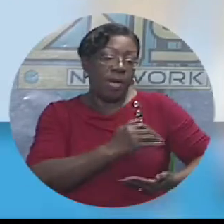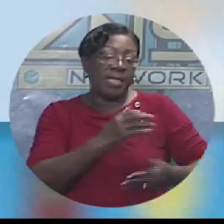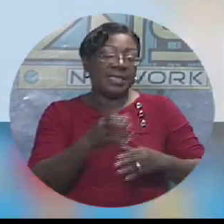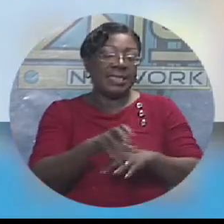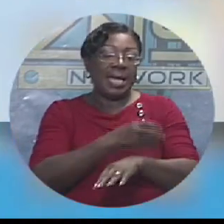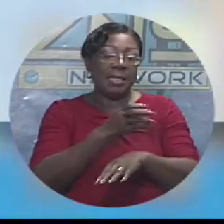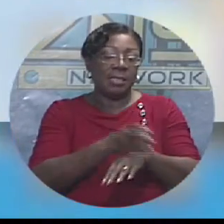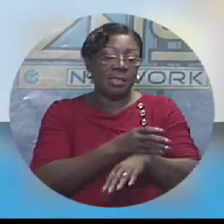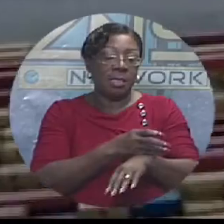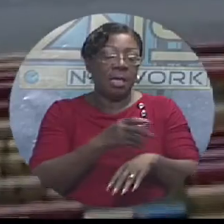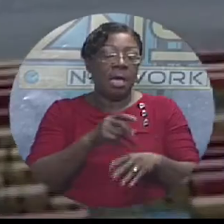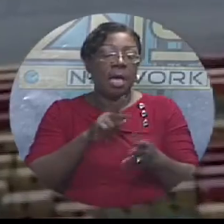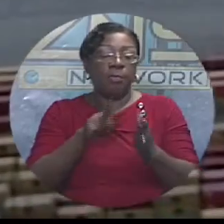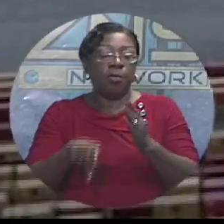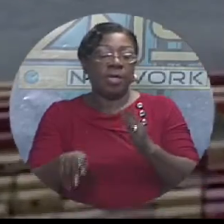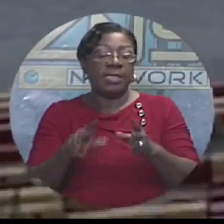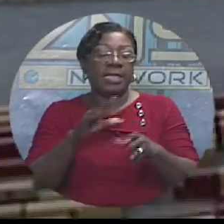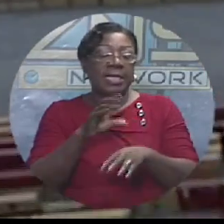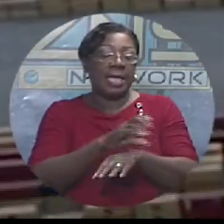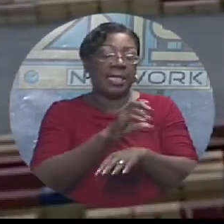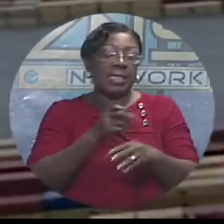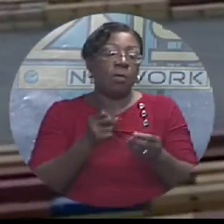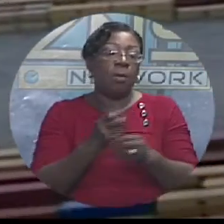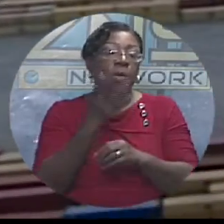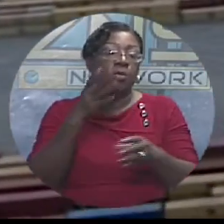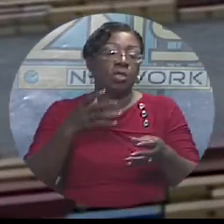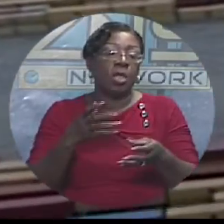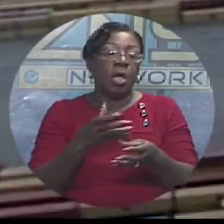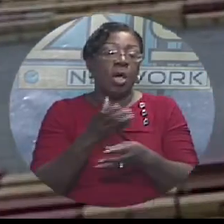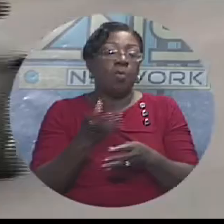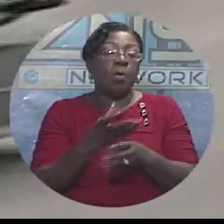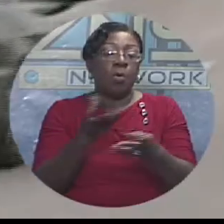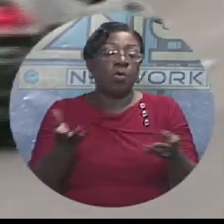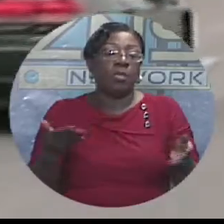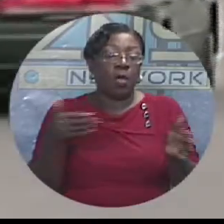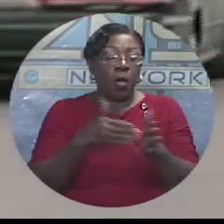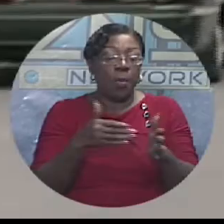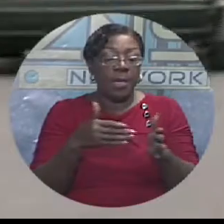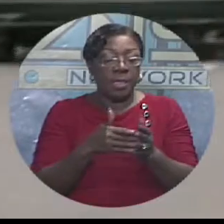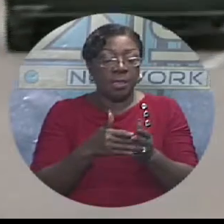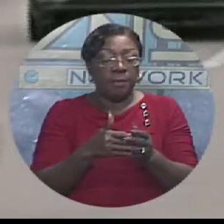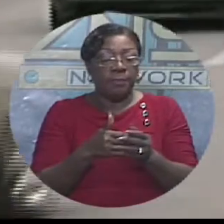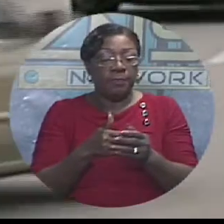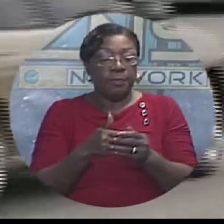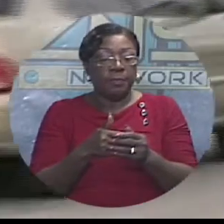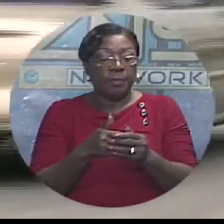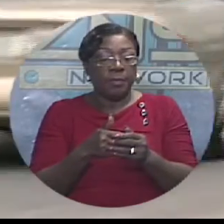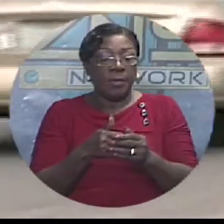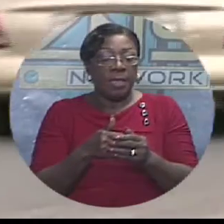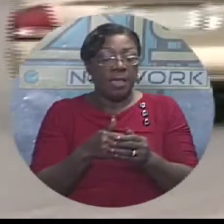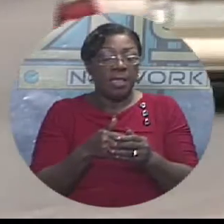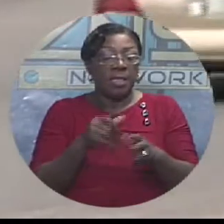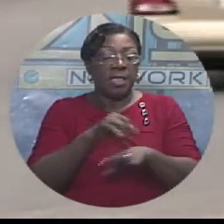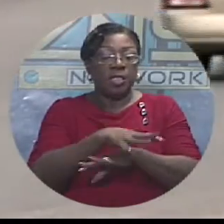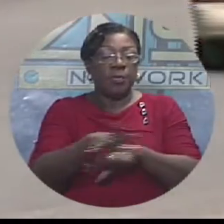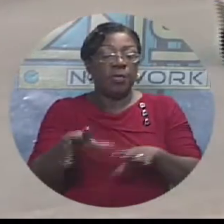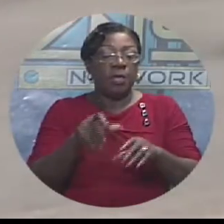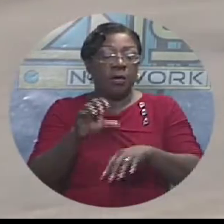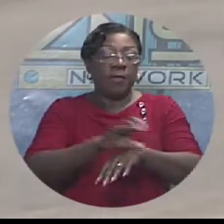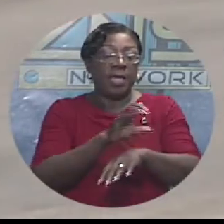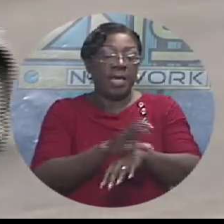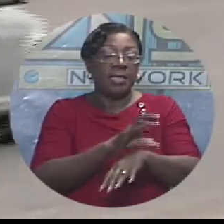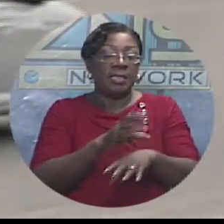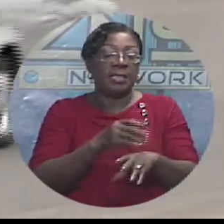were most common. The report noted that when compared to the entire population on Grand Bahama, the distribution of cancer